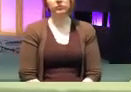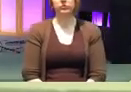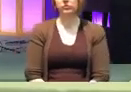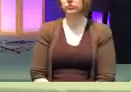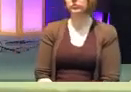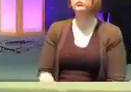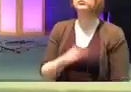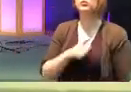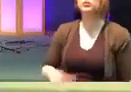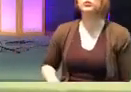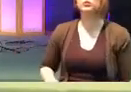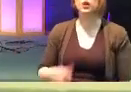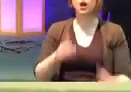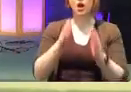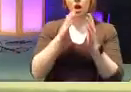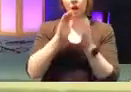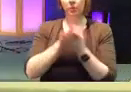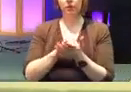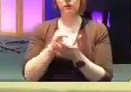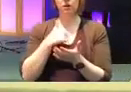I preached what I believe that you want me to preach.